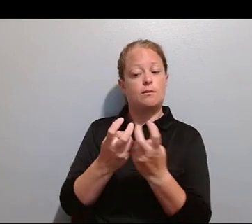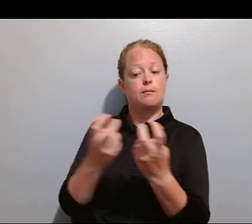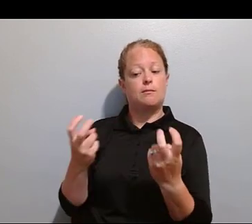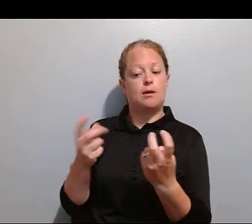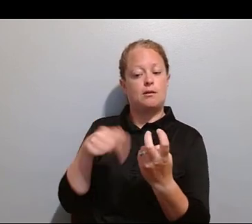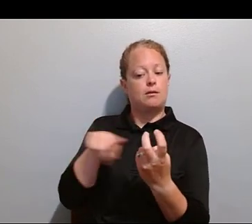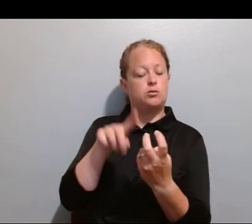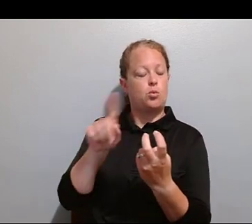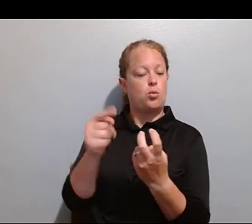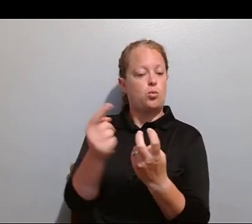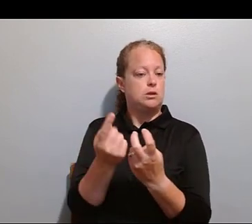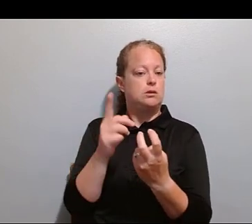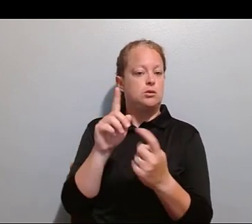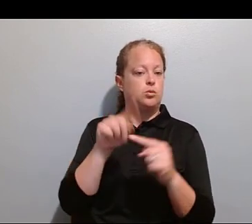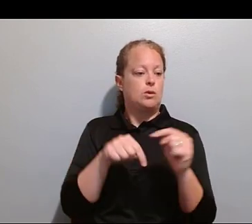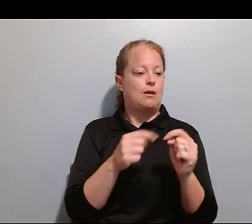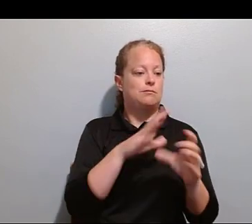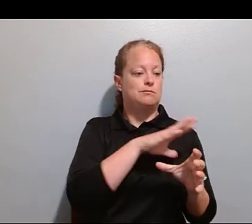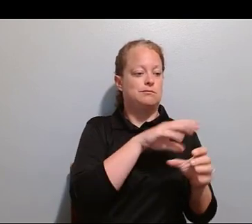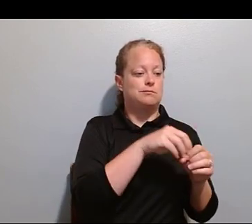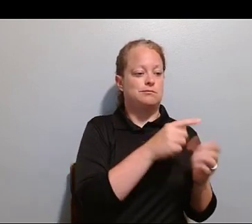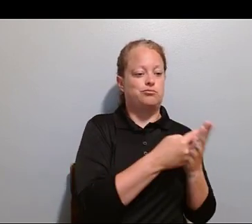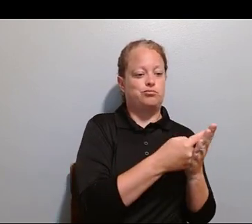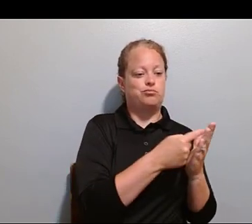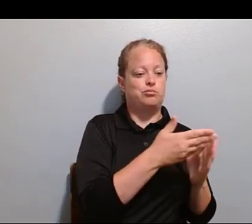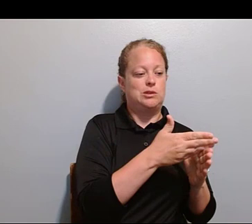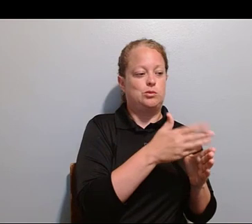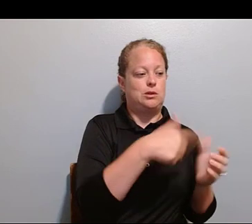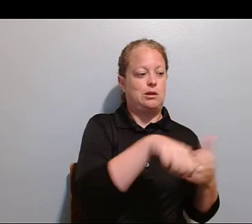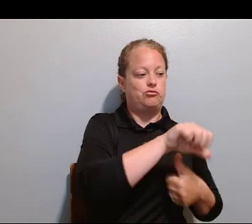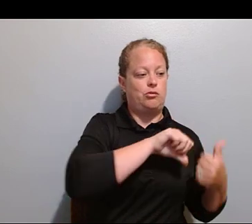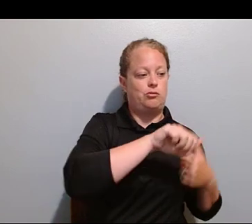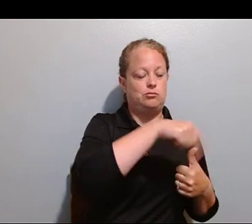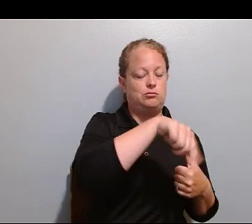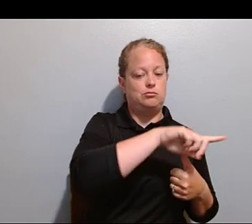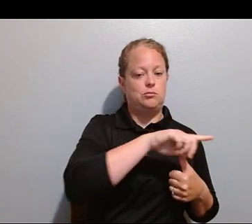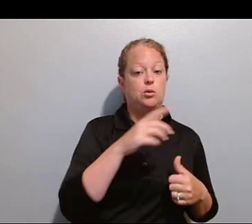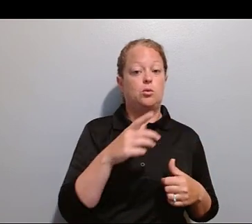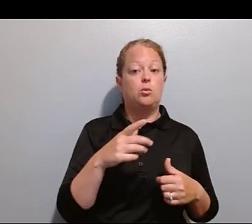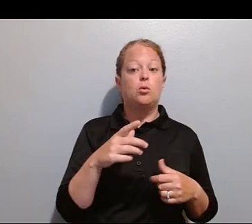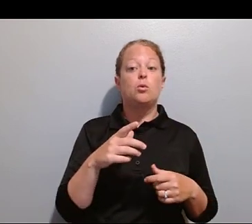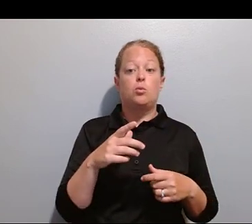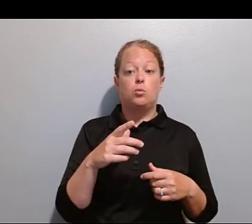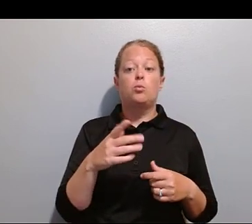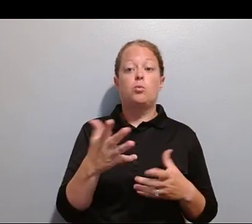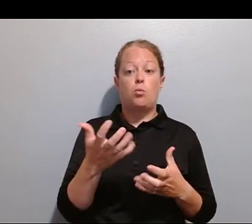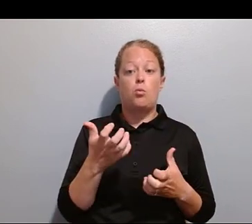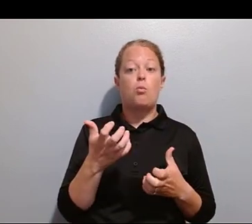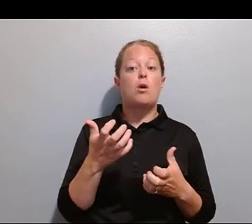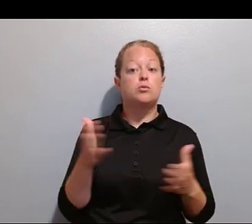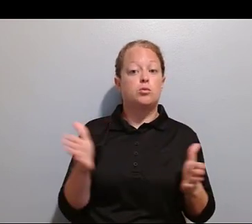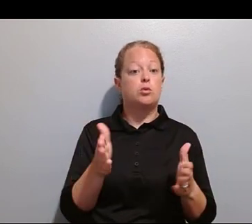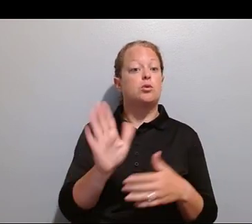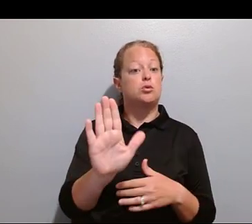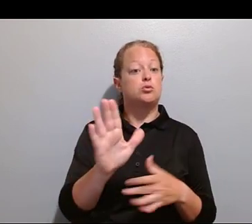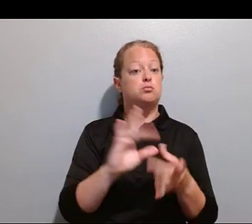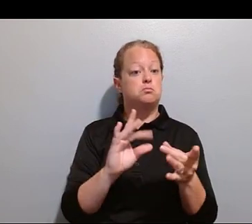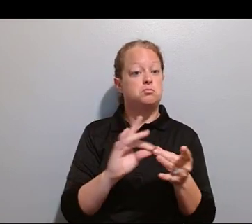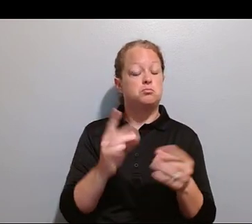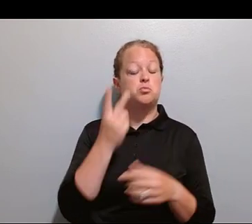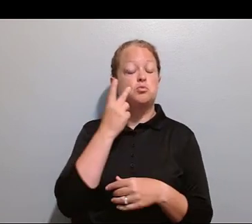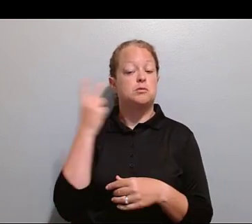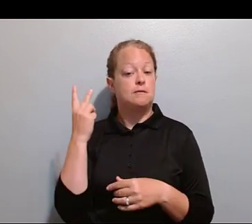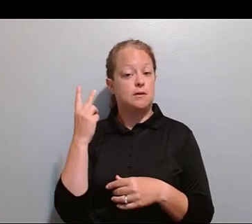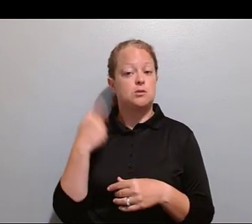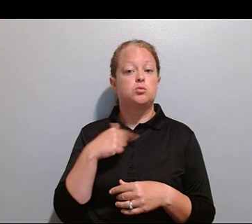allow discussions between participants. We assure you that your comments and reflections are welcome at all times, and our